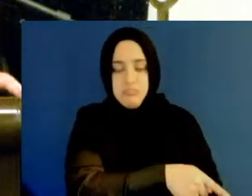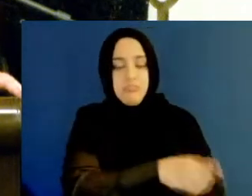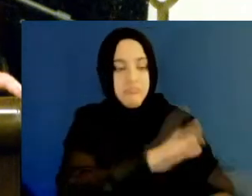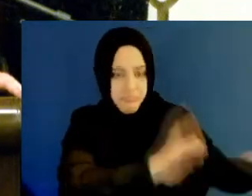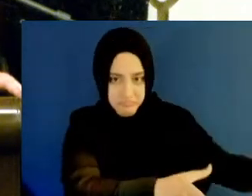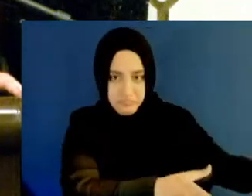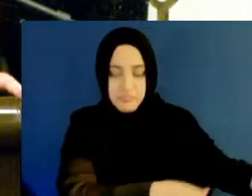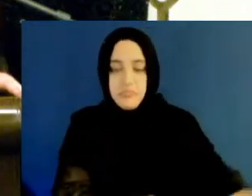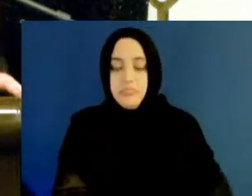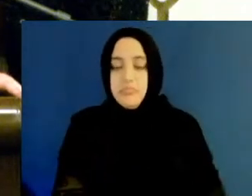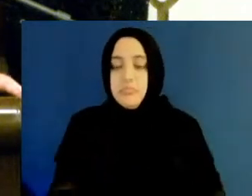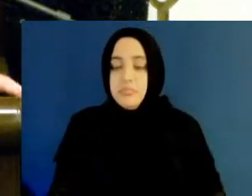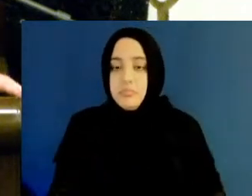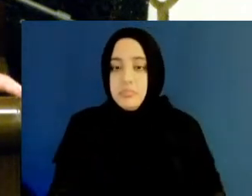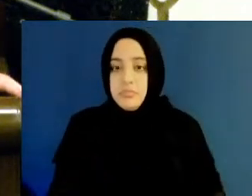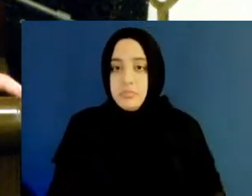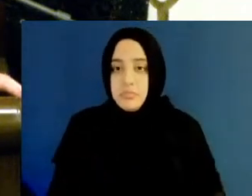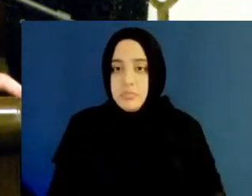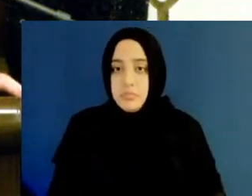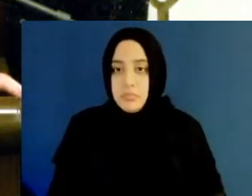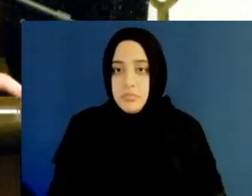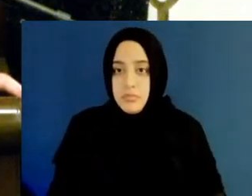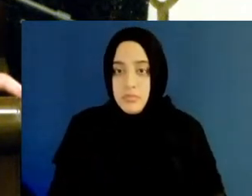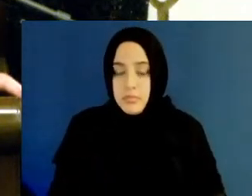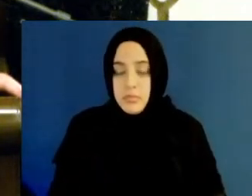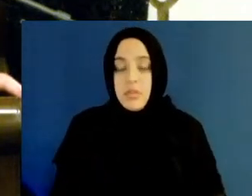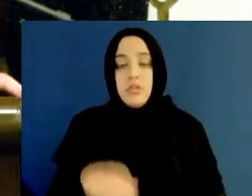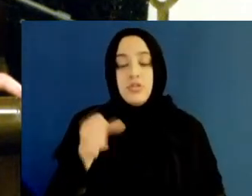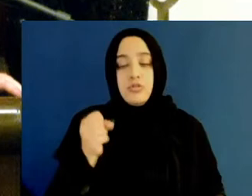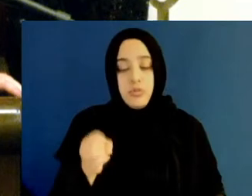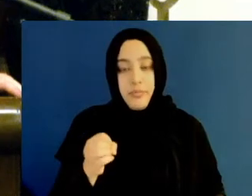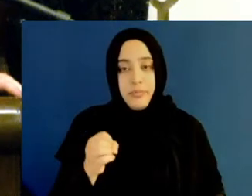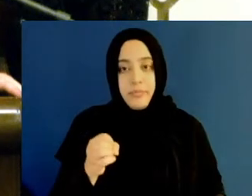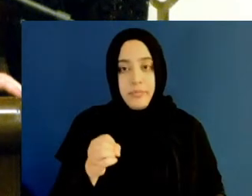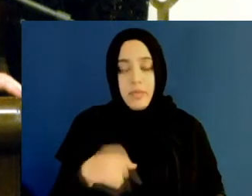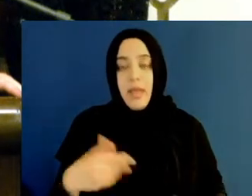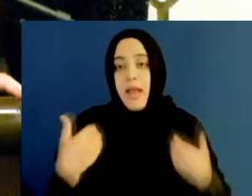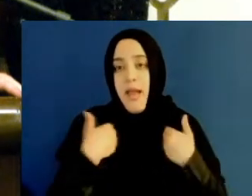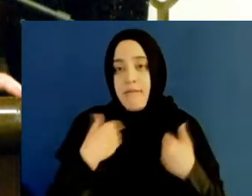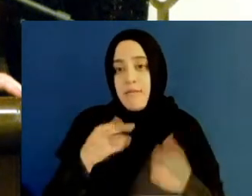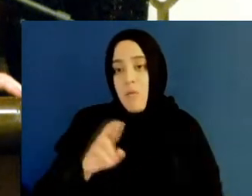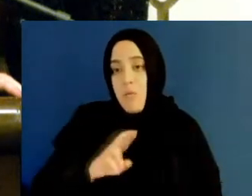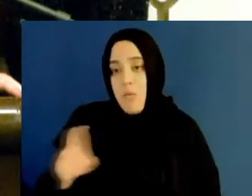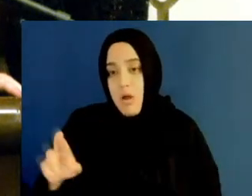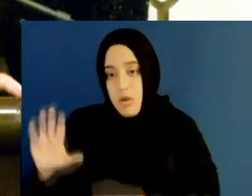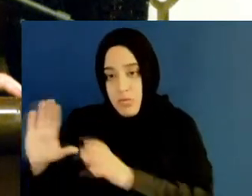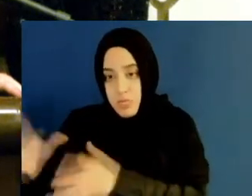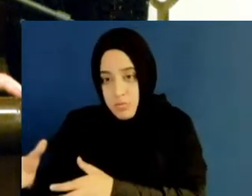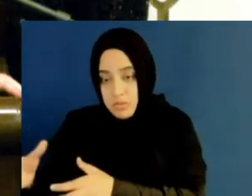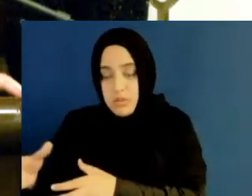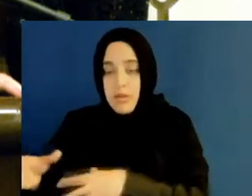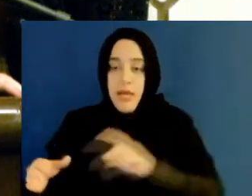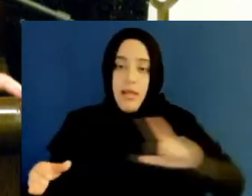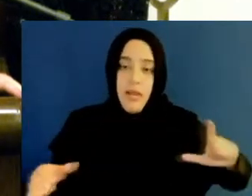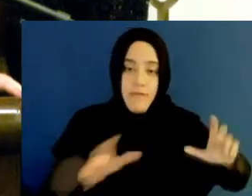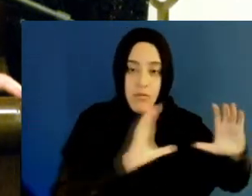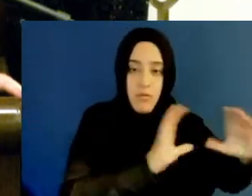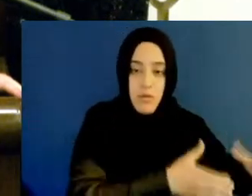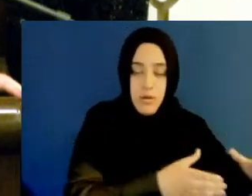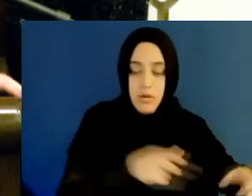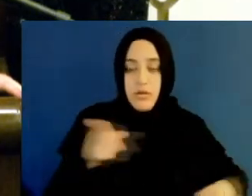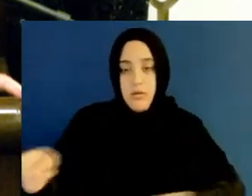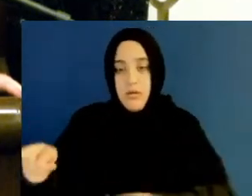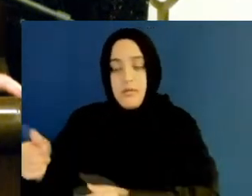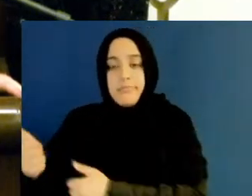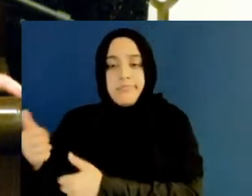together in a format, a right wing and a left wing. The right wing is under the command of Zuhair ibn al-Kain, and the left wing is under the